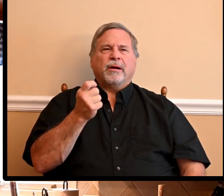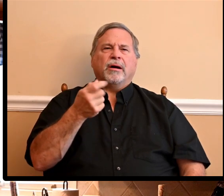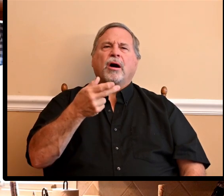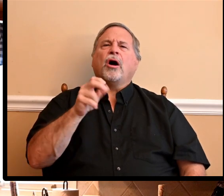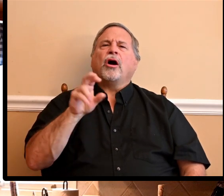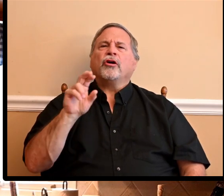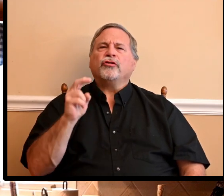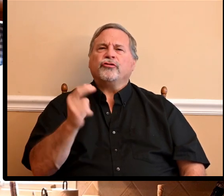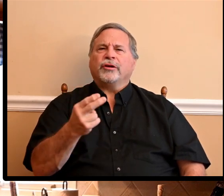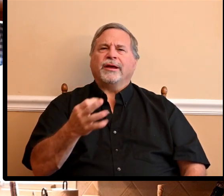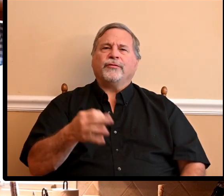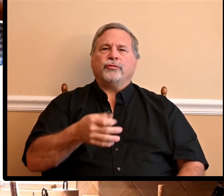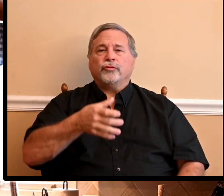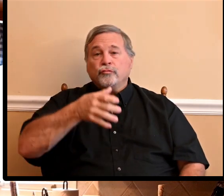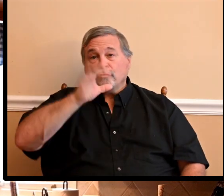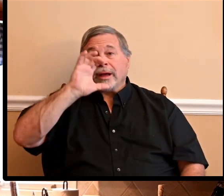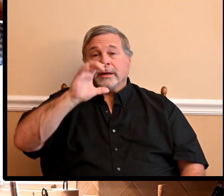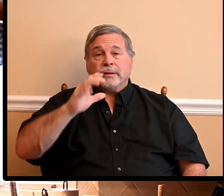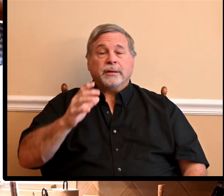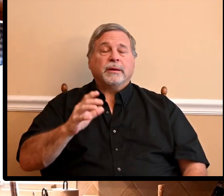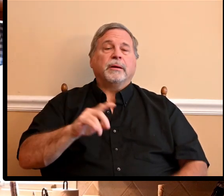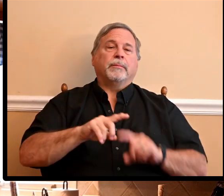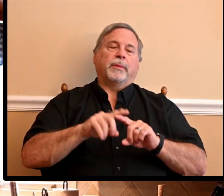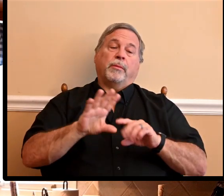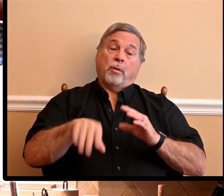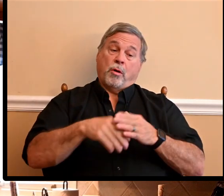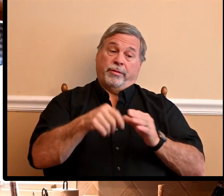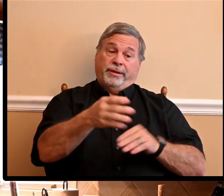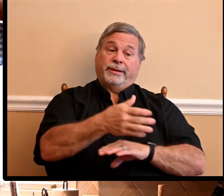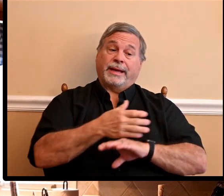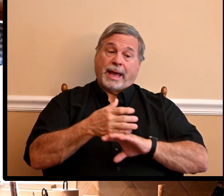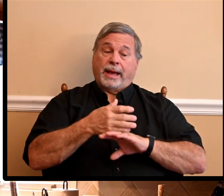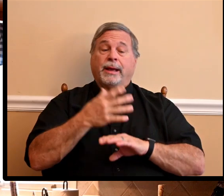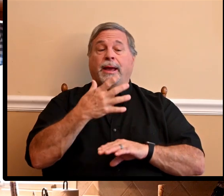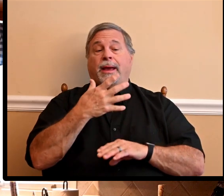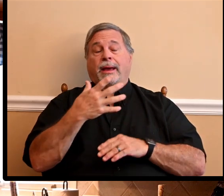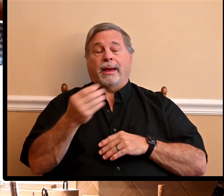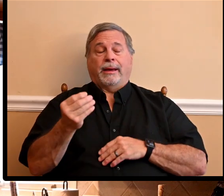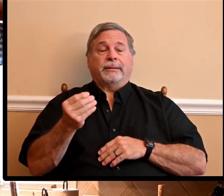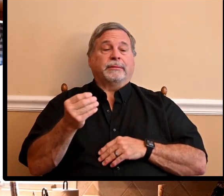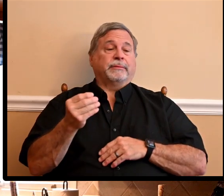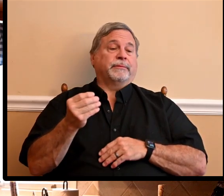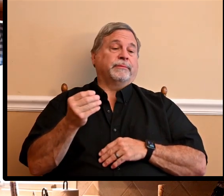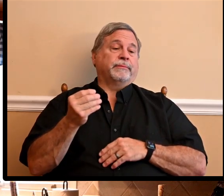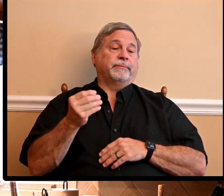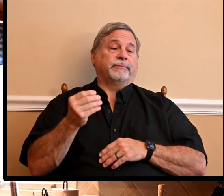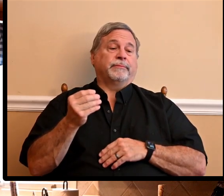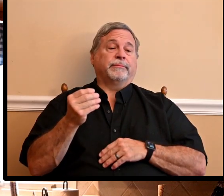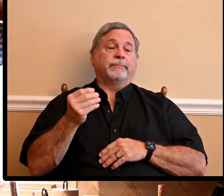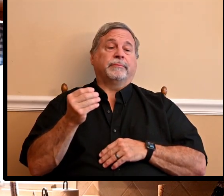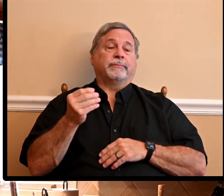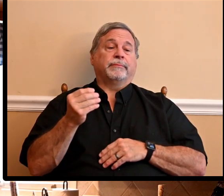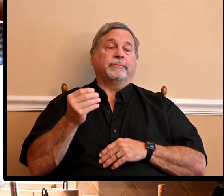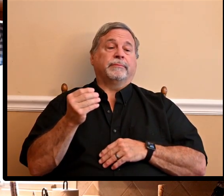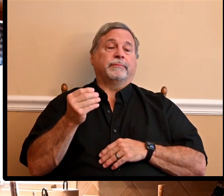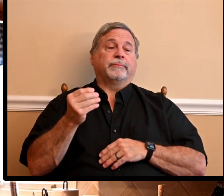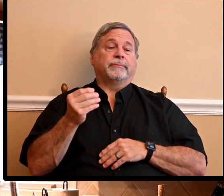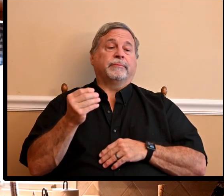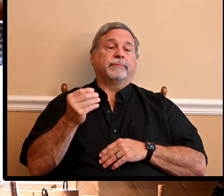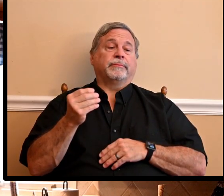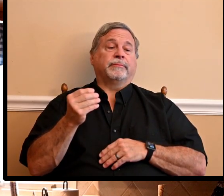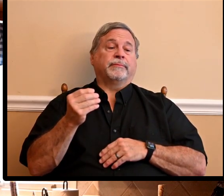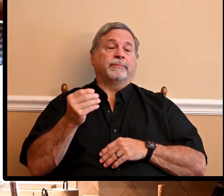the harsh side, just drinking it straight up. But with all this cake and all of this